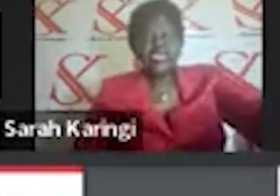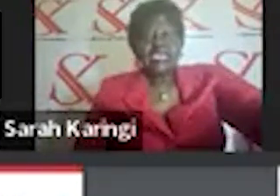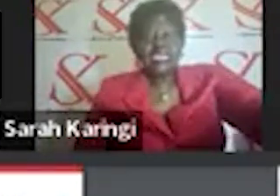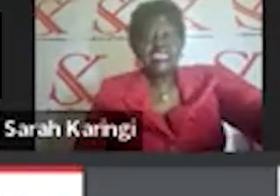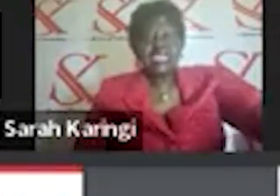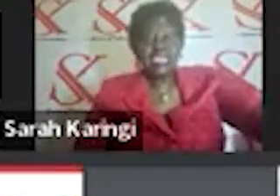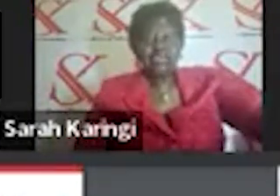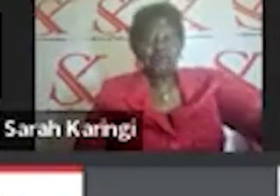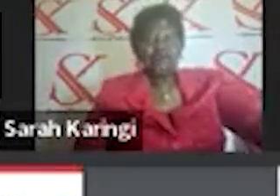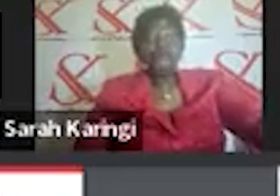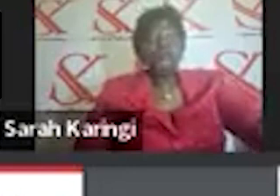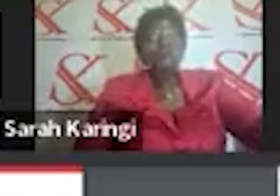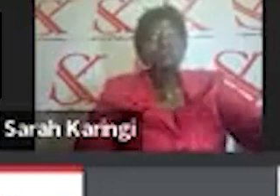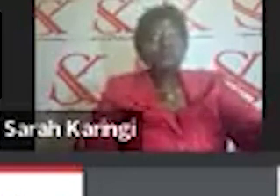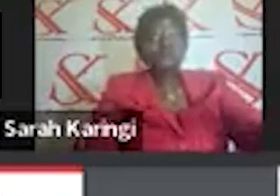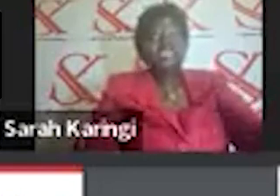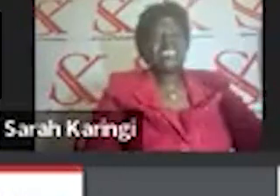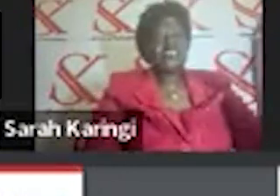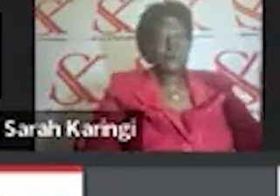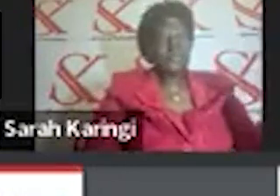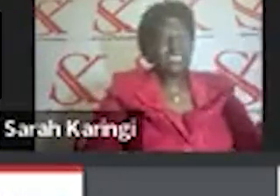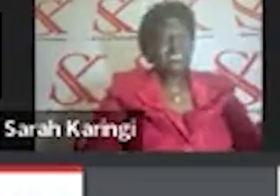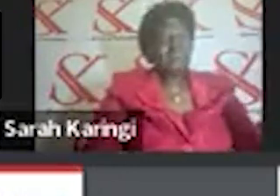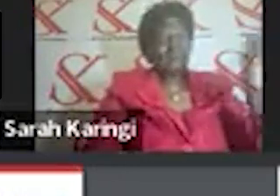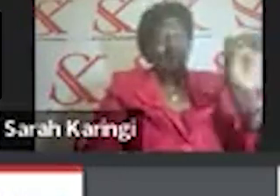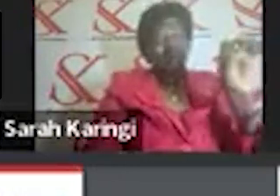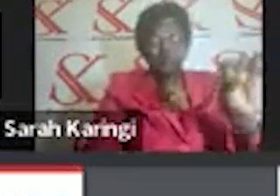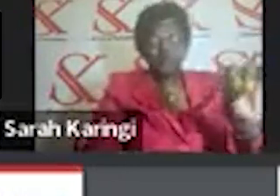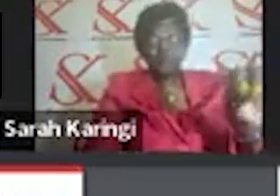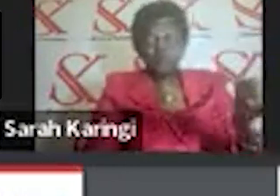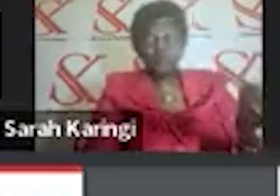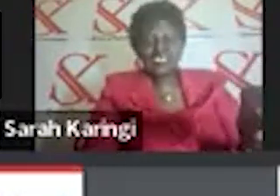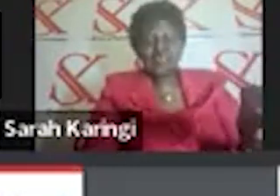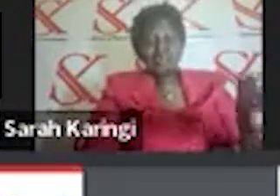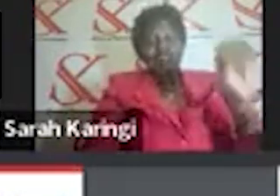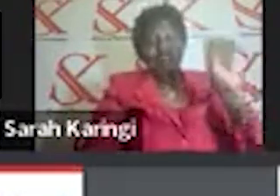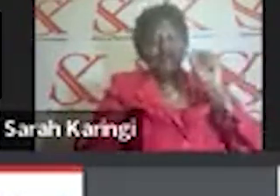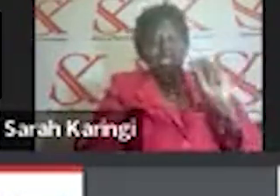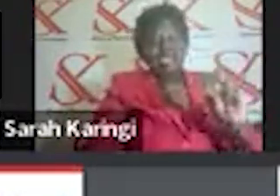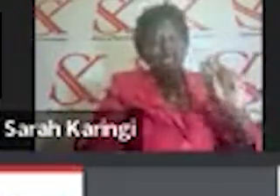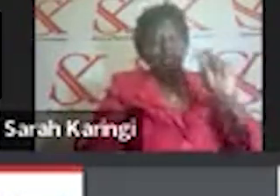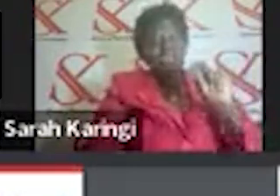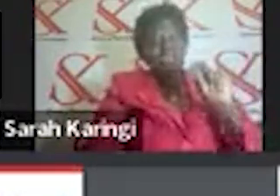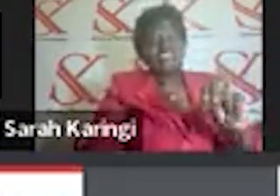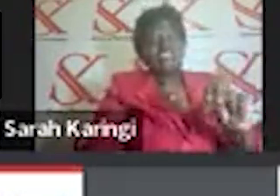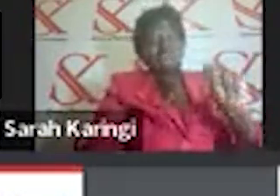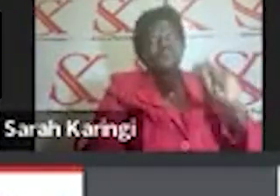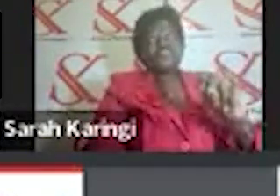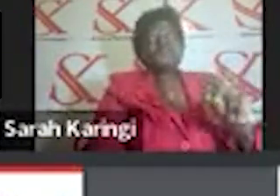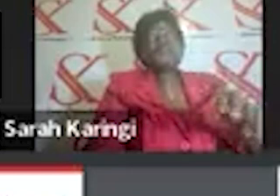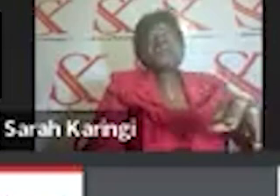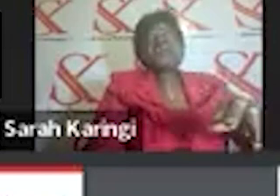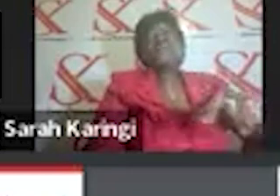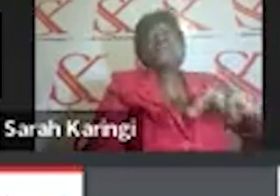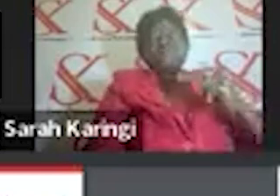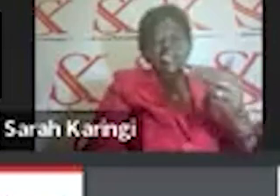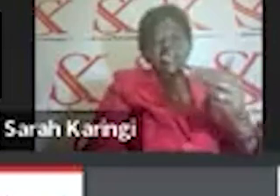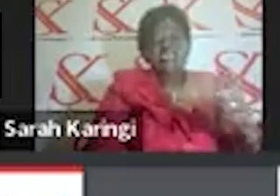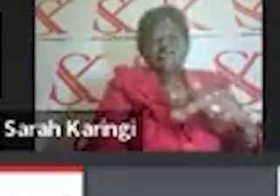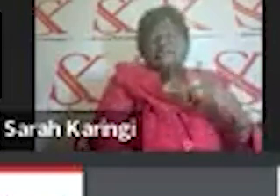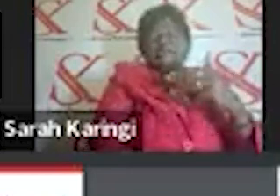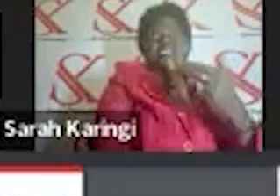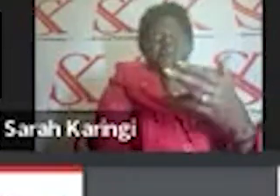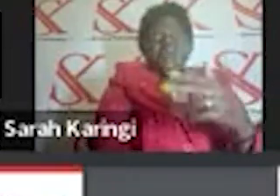why anytime you are with people, whether it is online or offline, you have to make sure that, of course, you don't have to